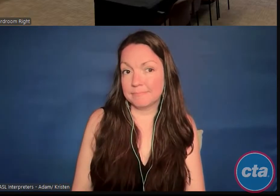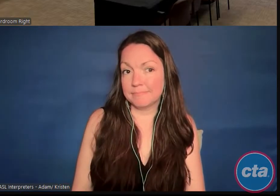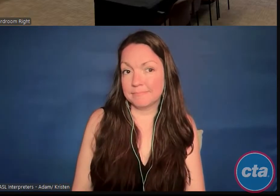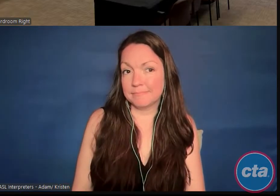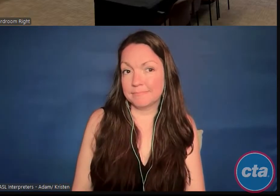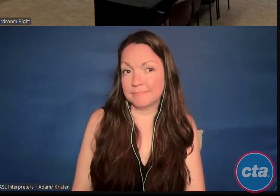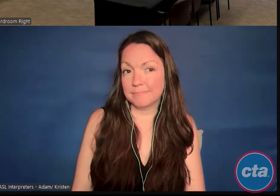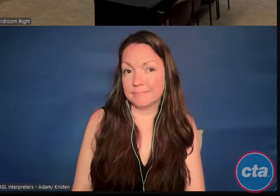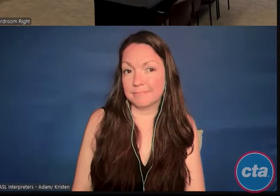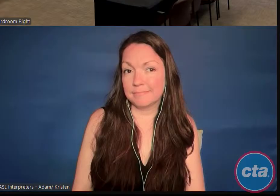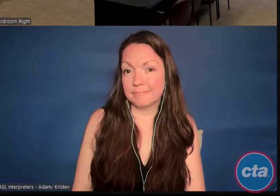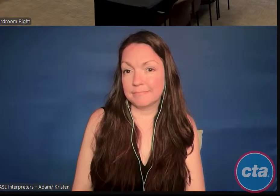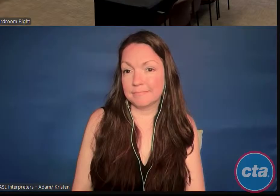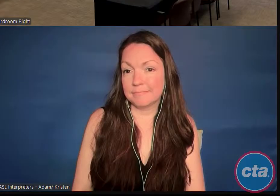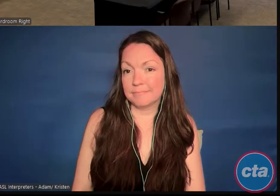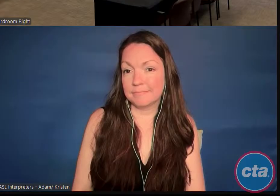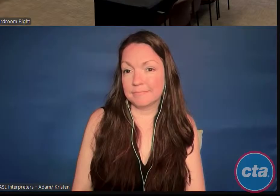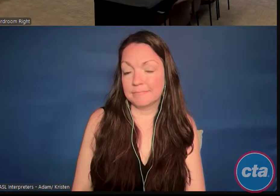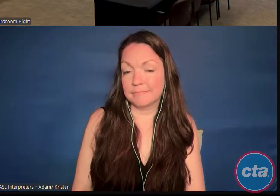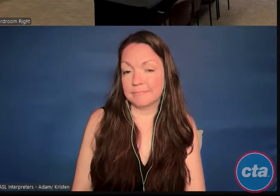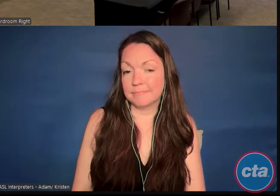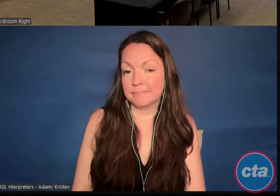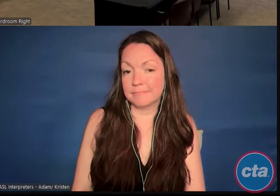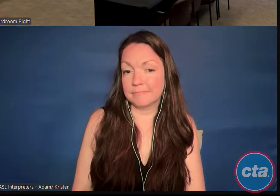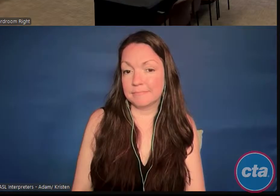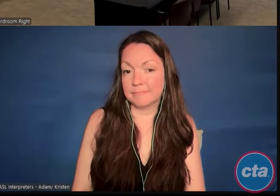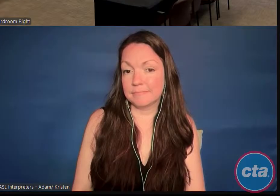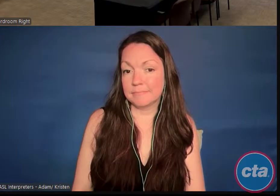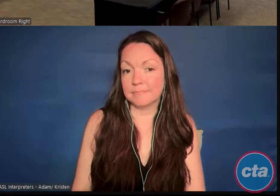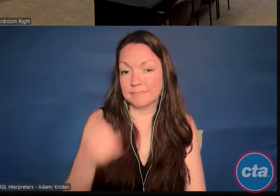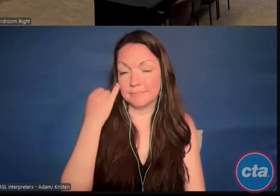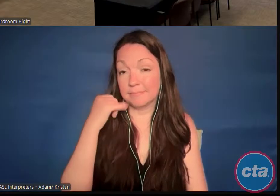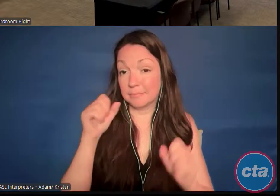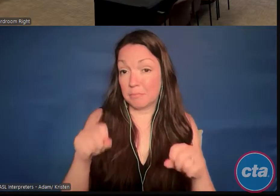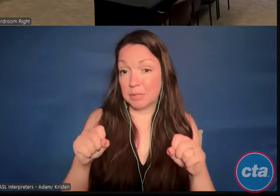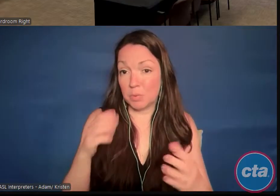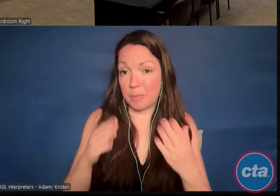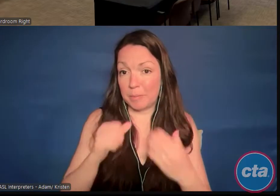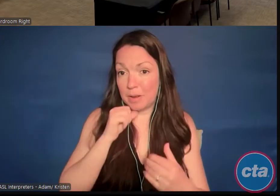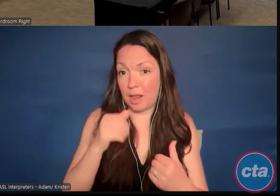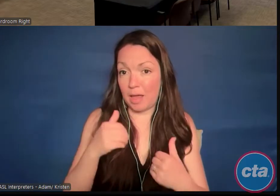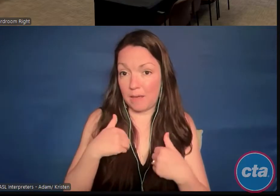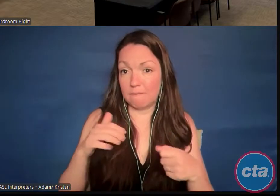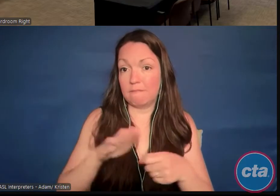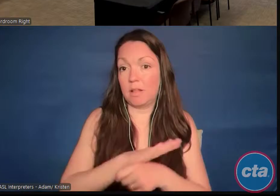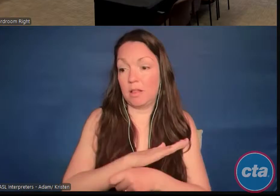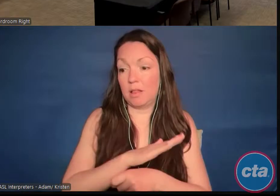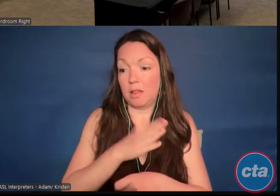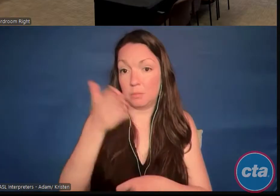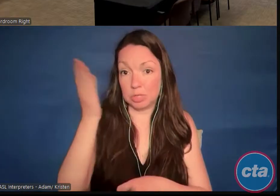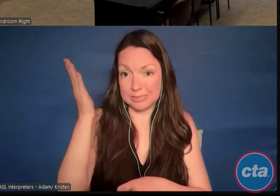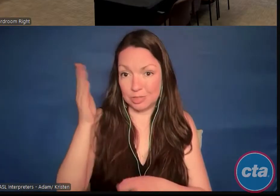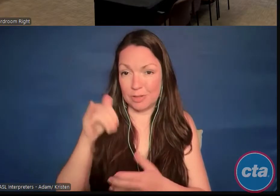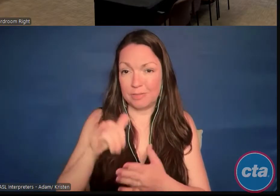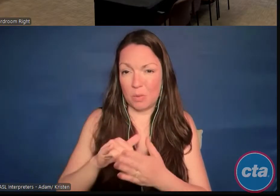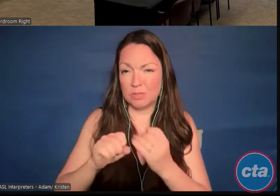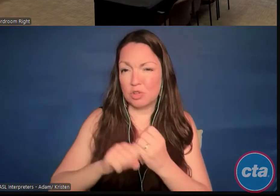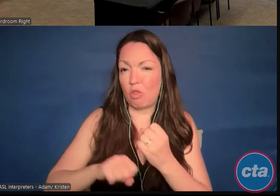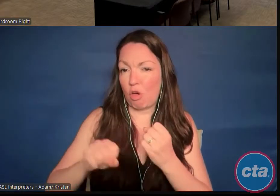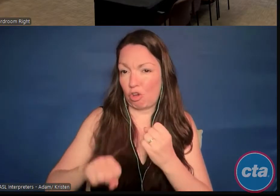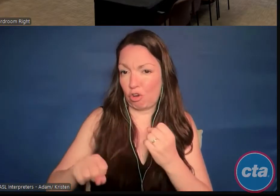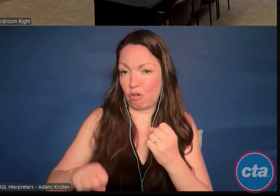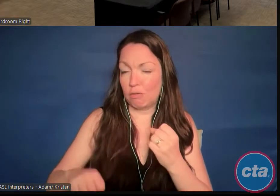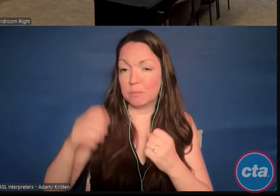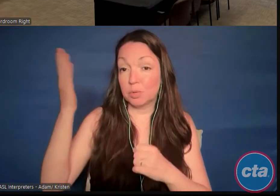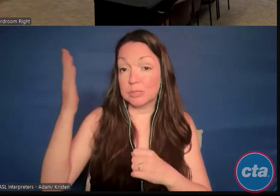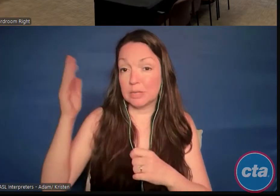yeah, would it be possible, maybe not to have a full out presentation, because that was a lengthier presentation,